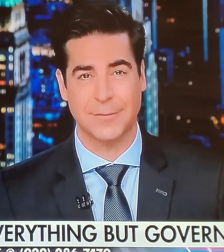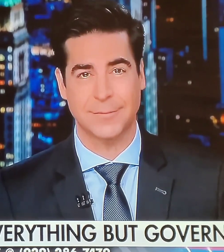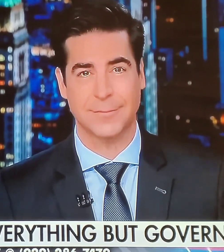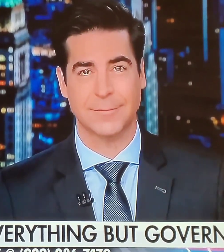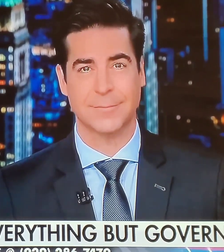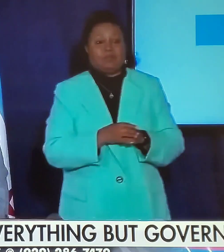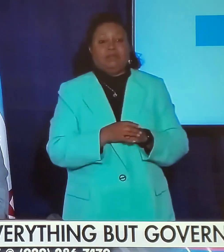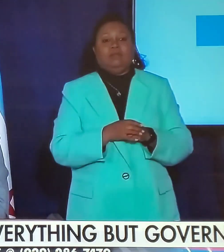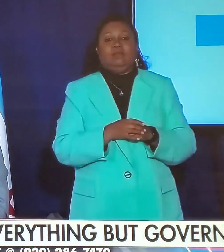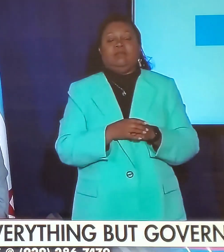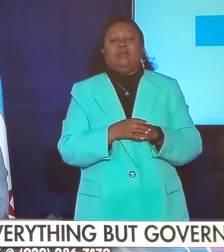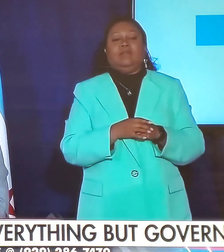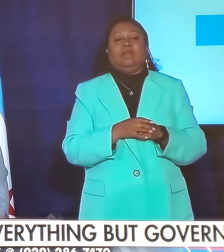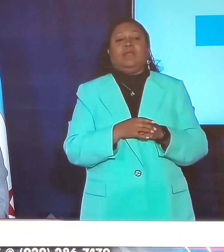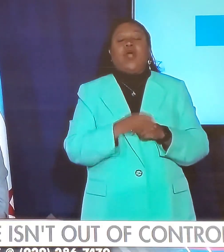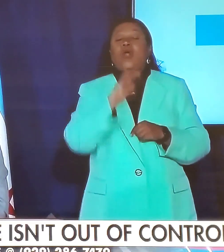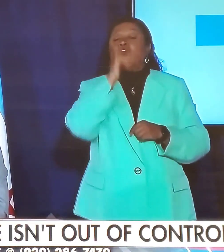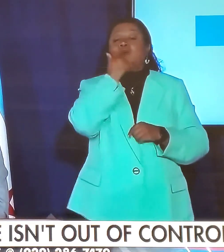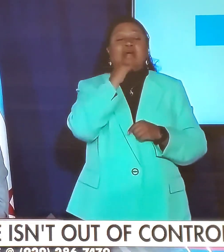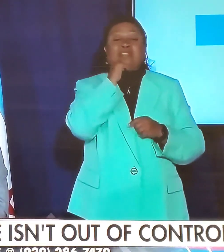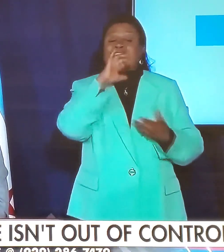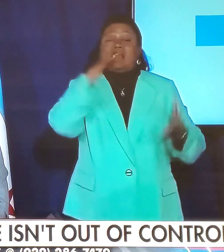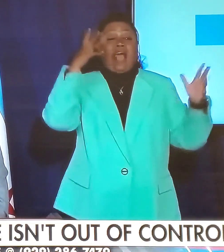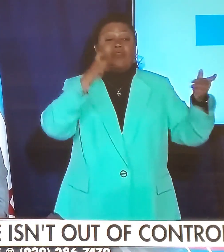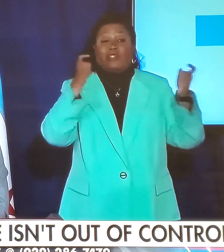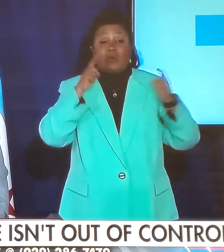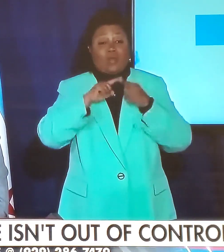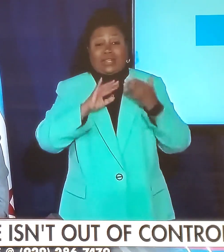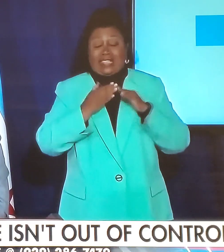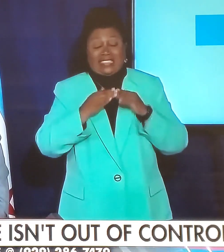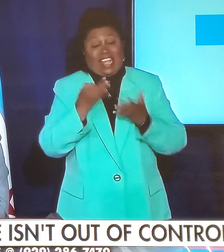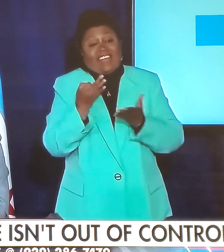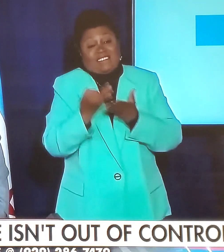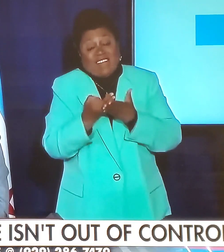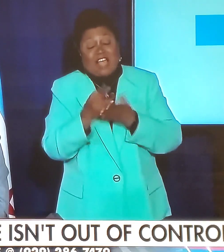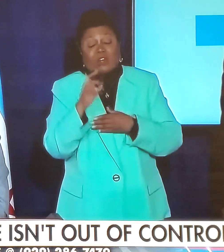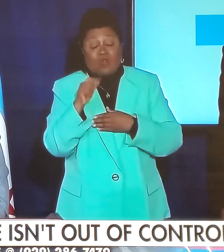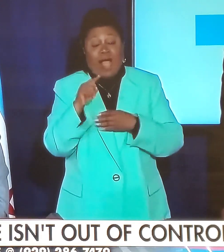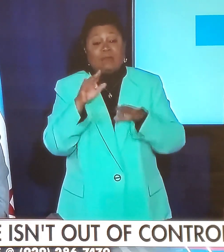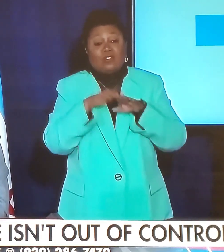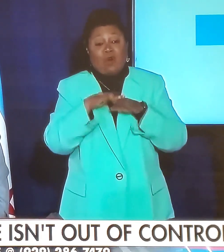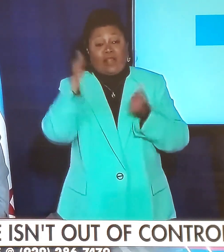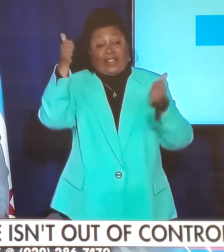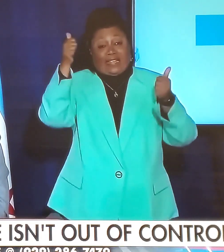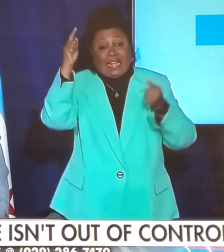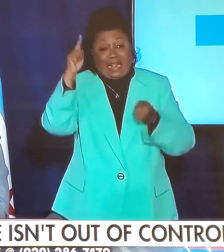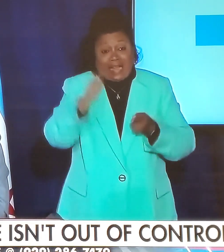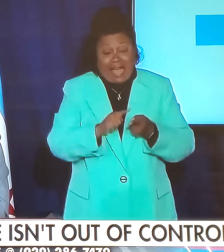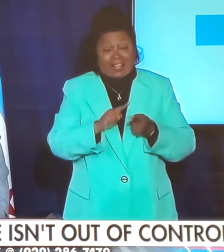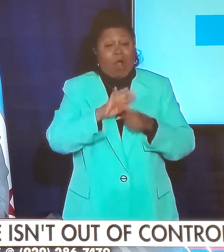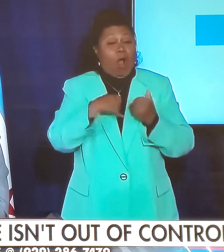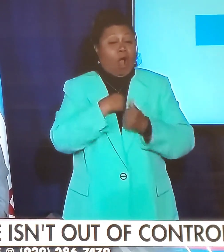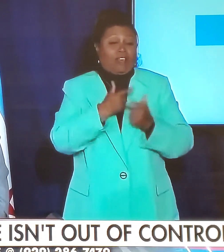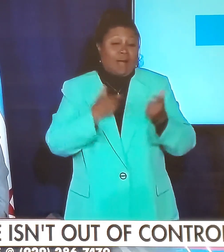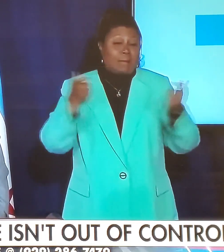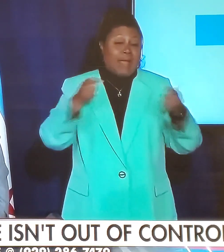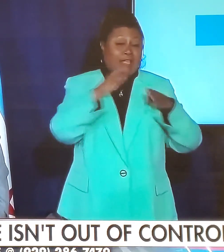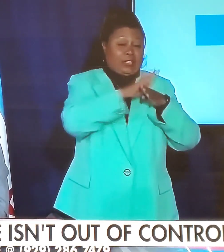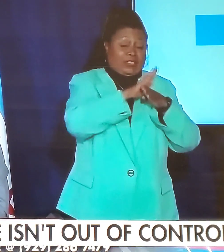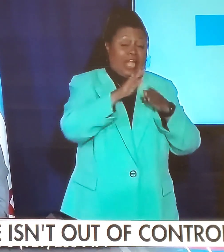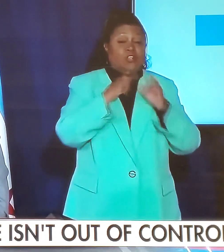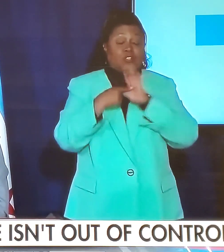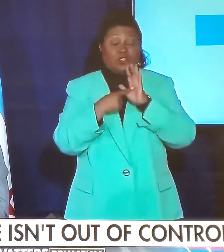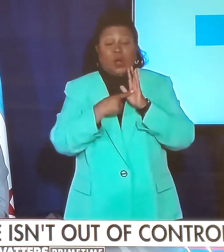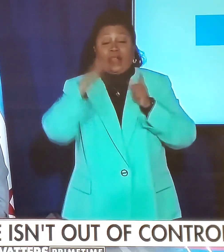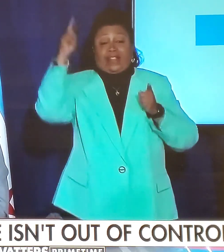denial. Crime is not out of control in our city. In fact, crime is on the decline. All of our major indices